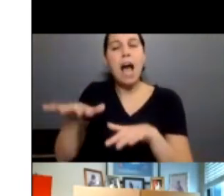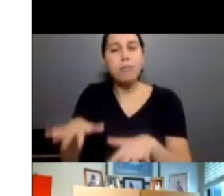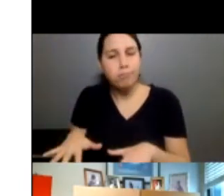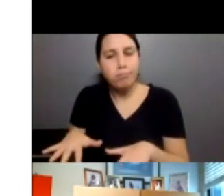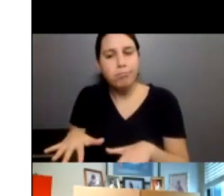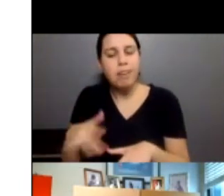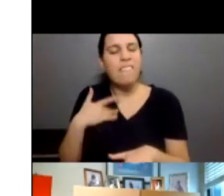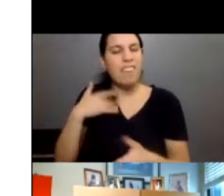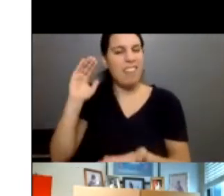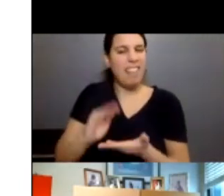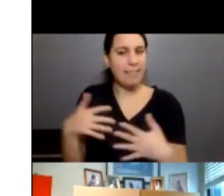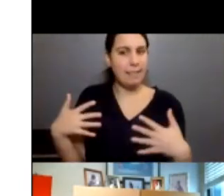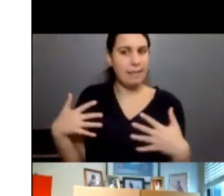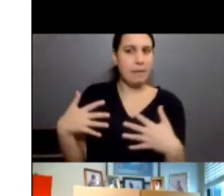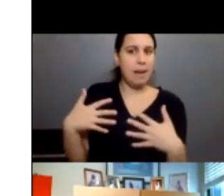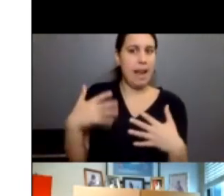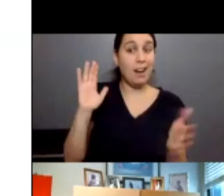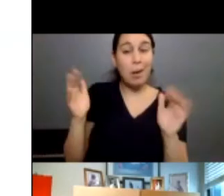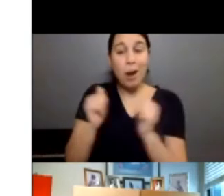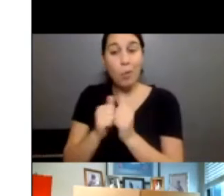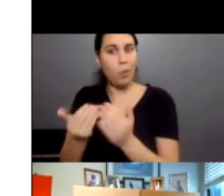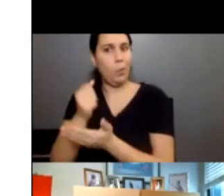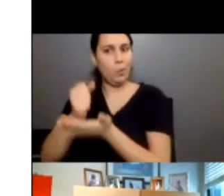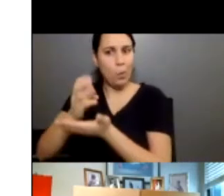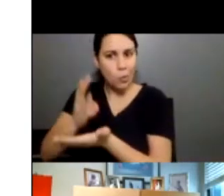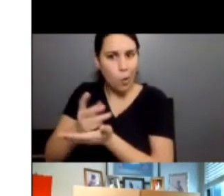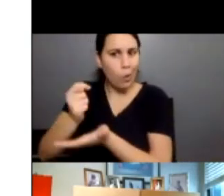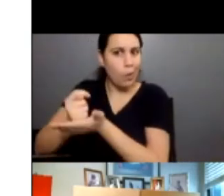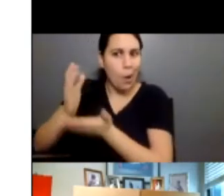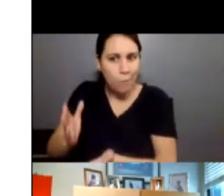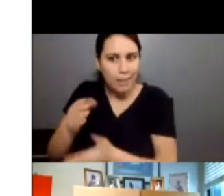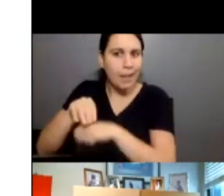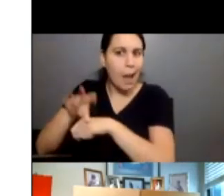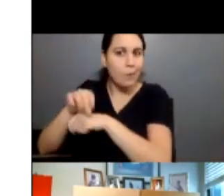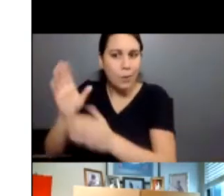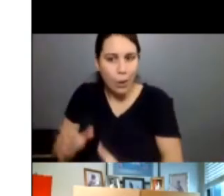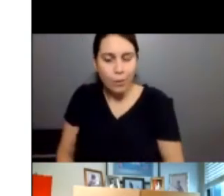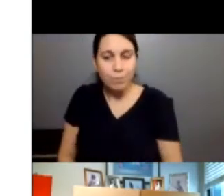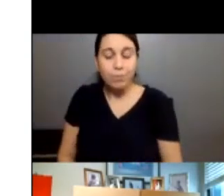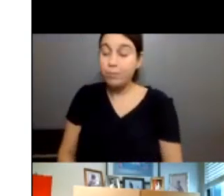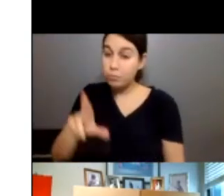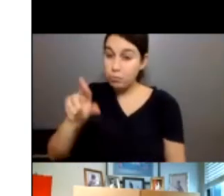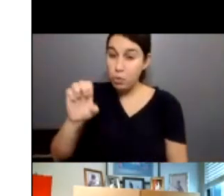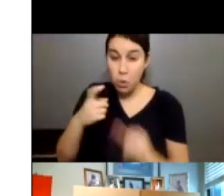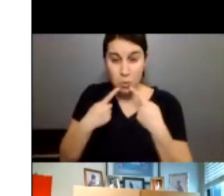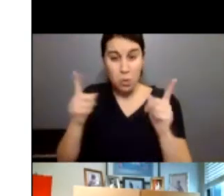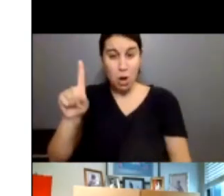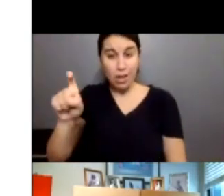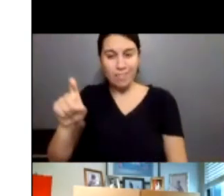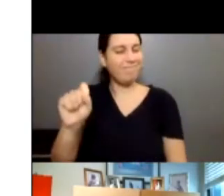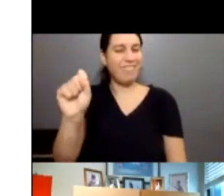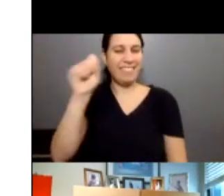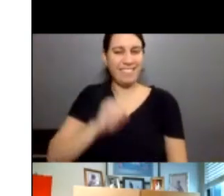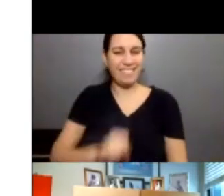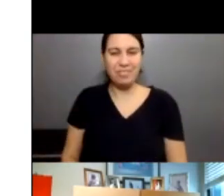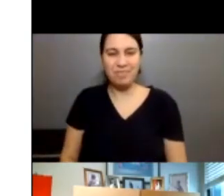intimidated than they might be with a social worker. Does Rose work? Yes, Rose works.